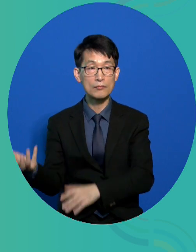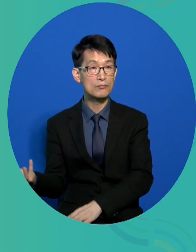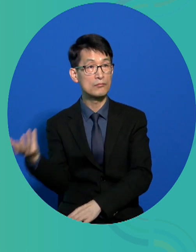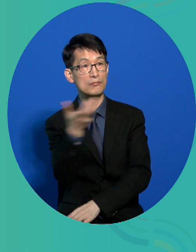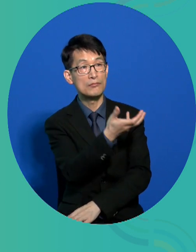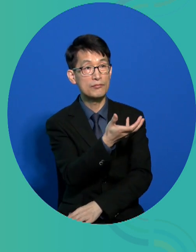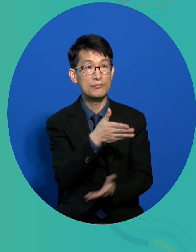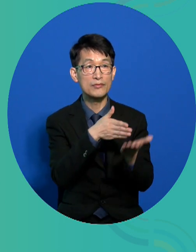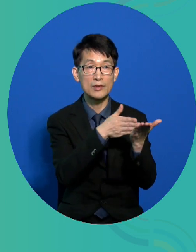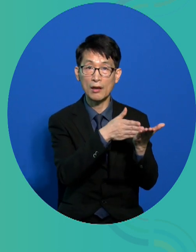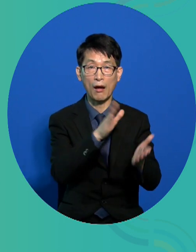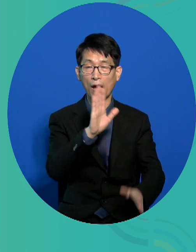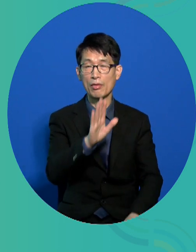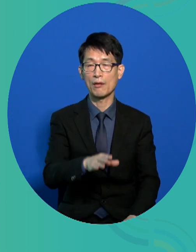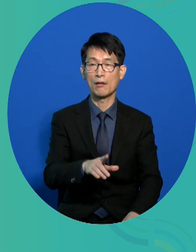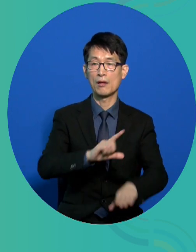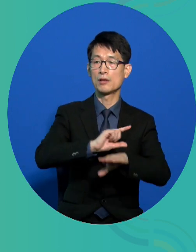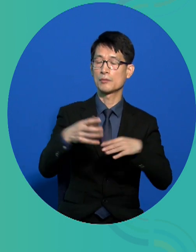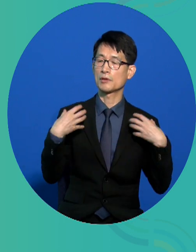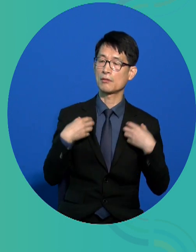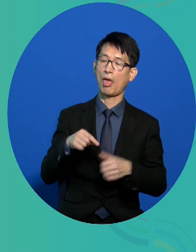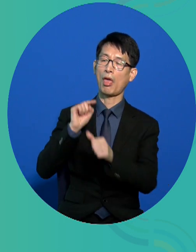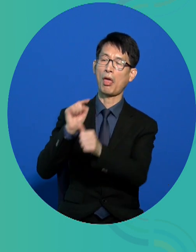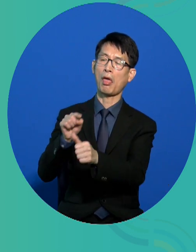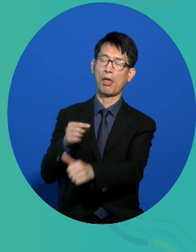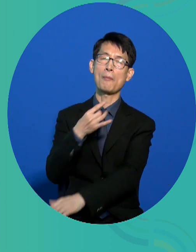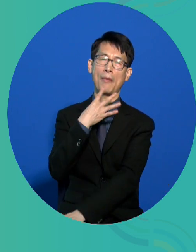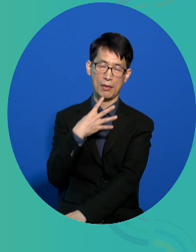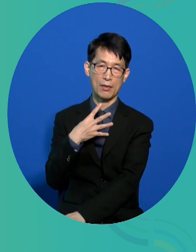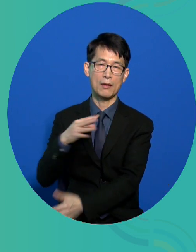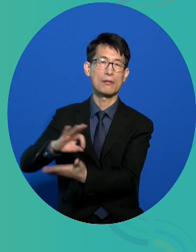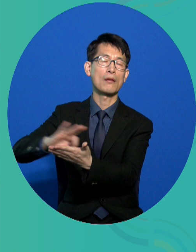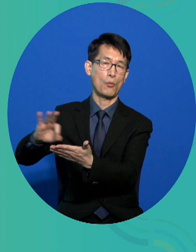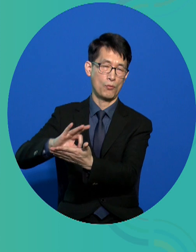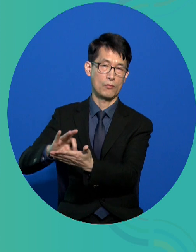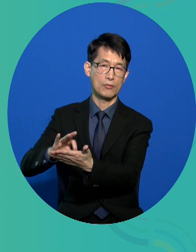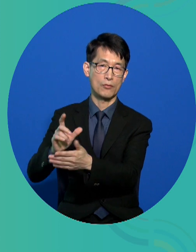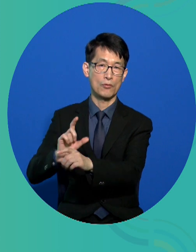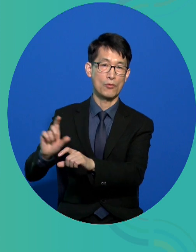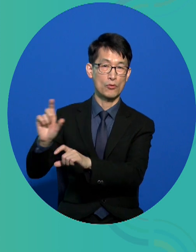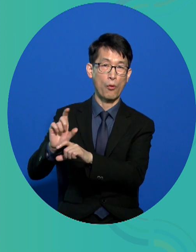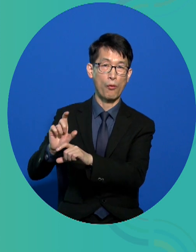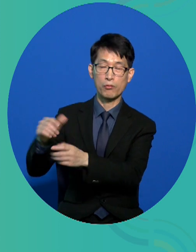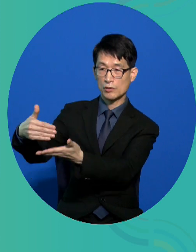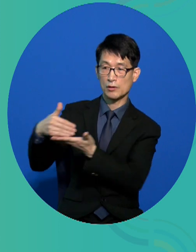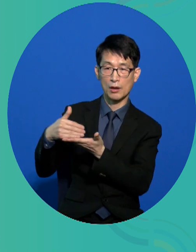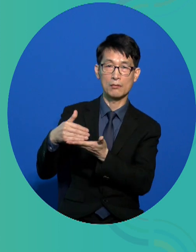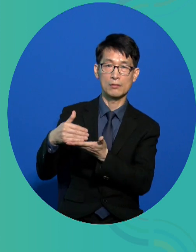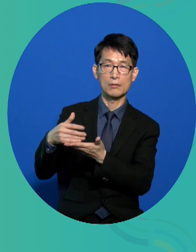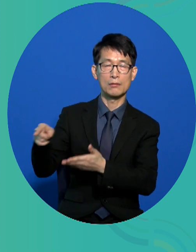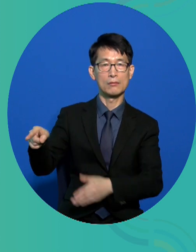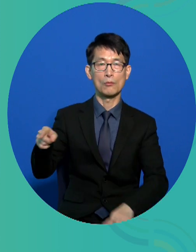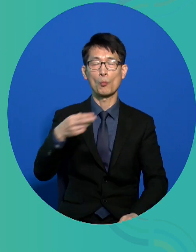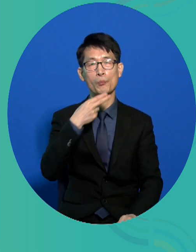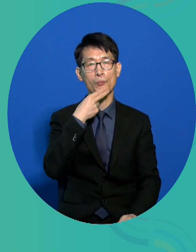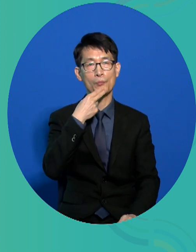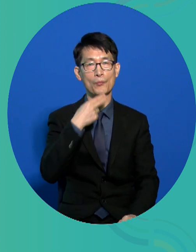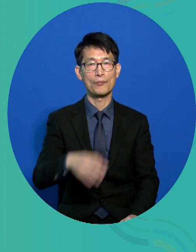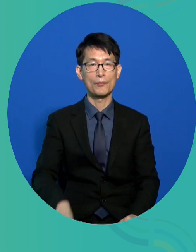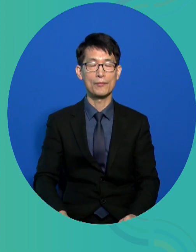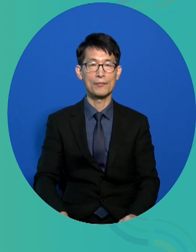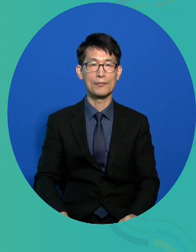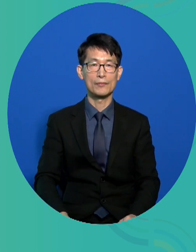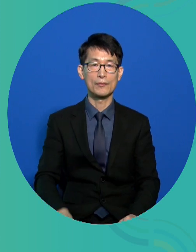there was not much commitment from the local government on providing new services. And so these were